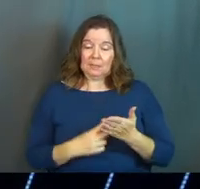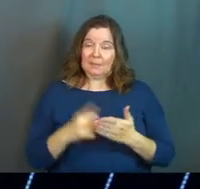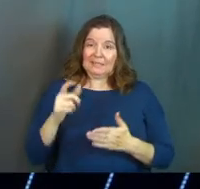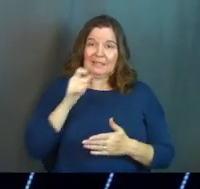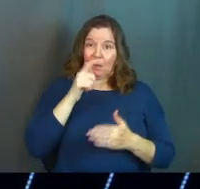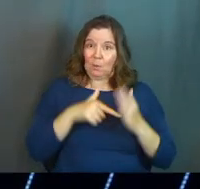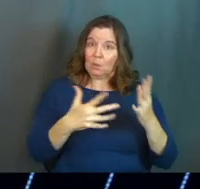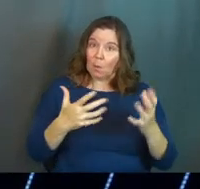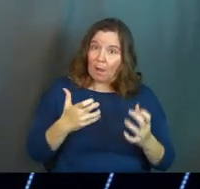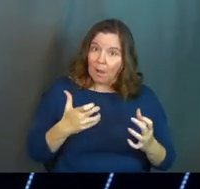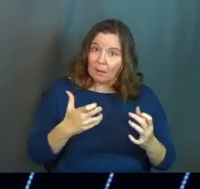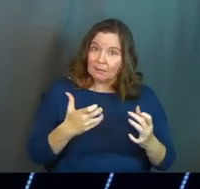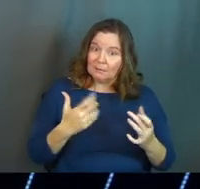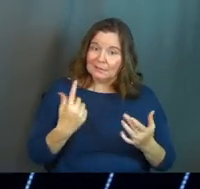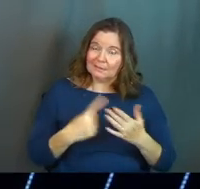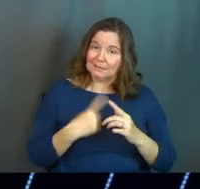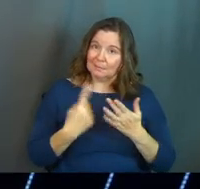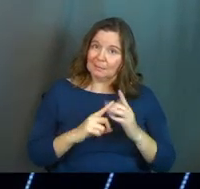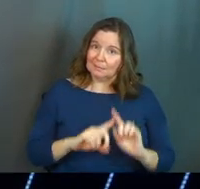Sometimes he's not what you want him to be.